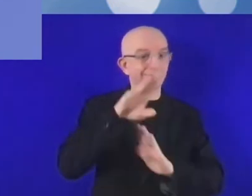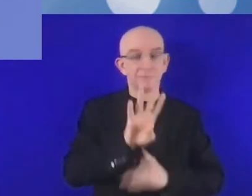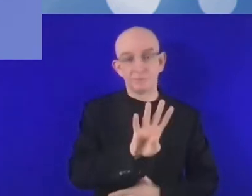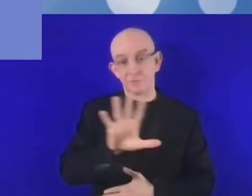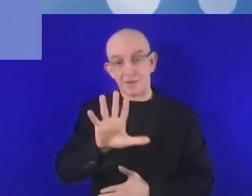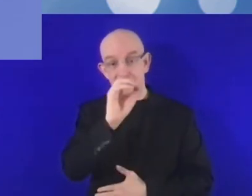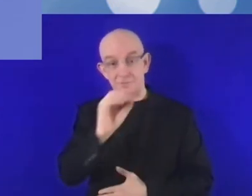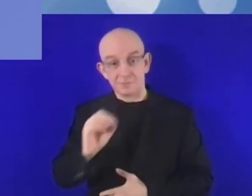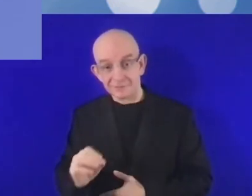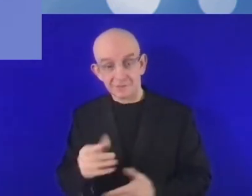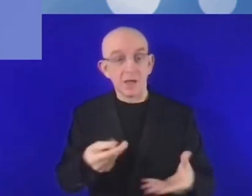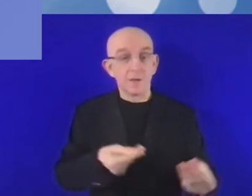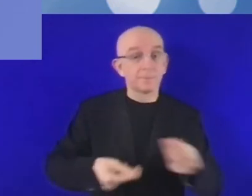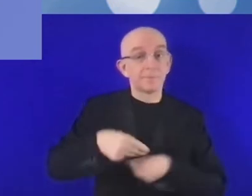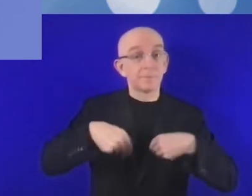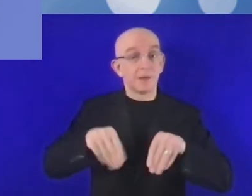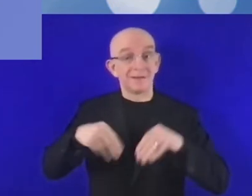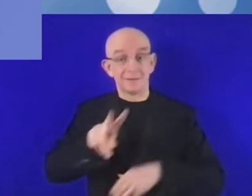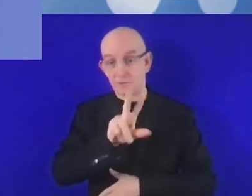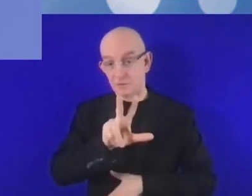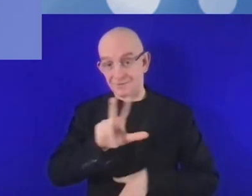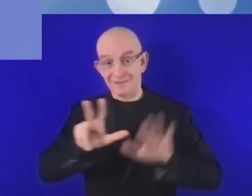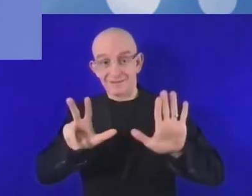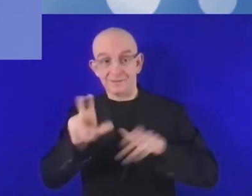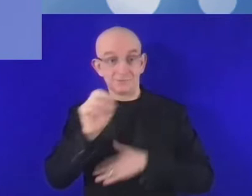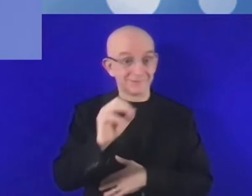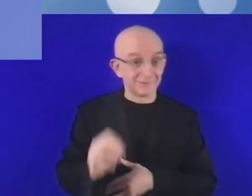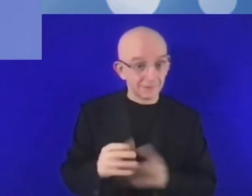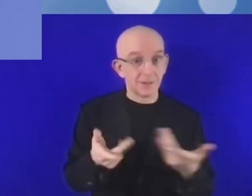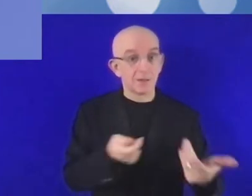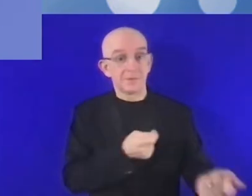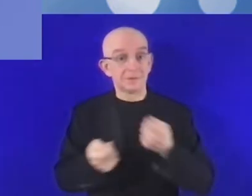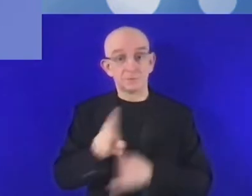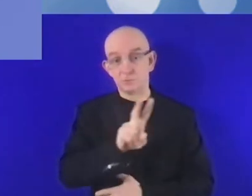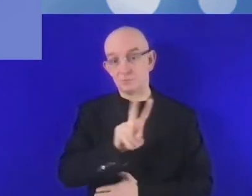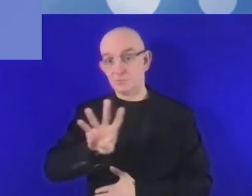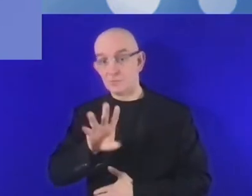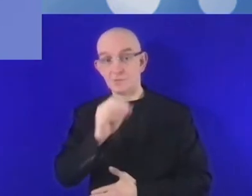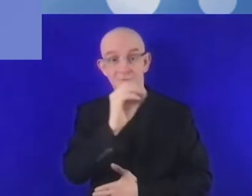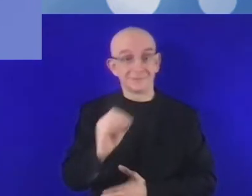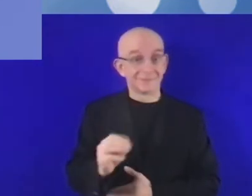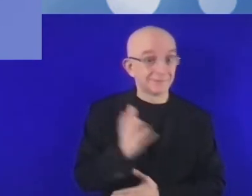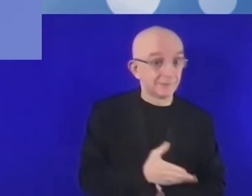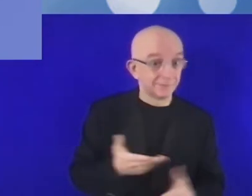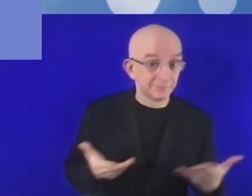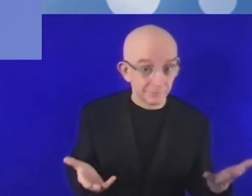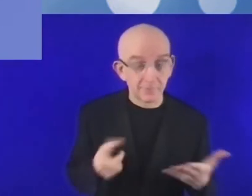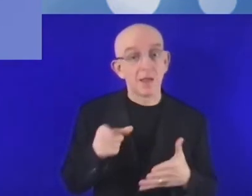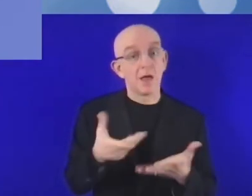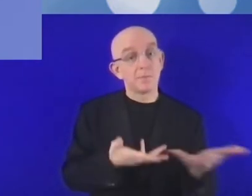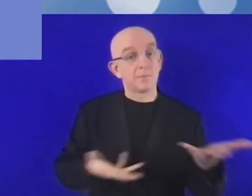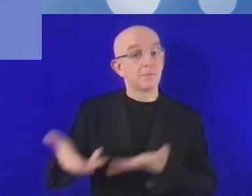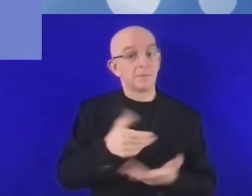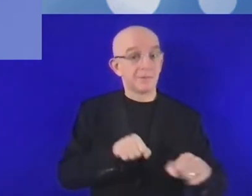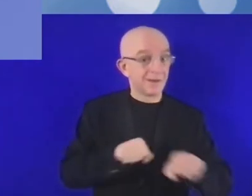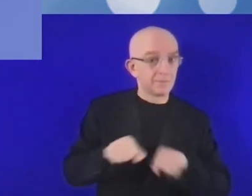so i would like to start with a very open question to all our speakers based on your experience and perspective